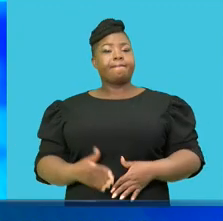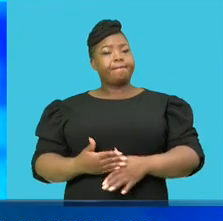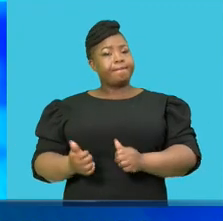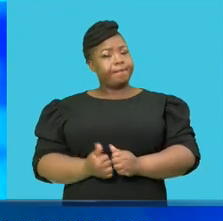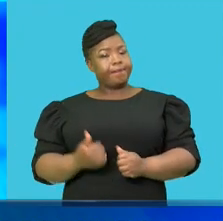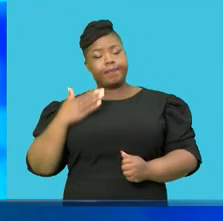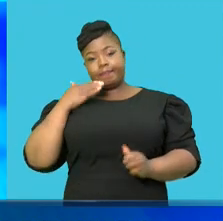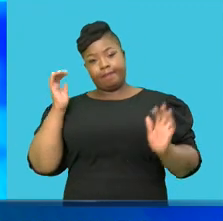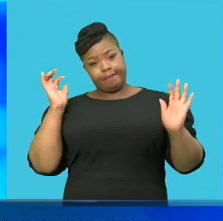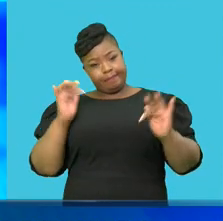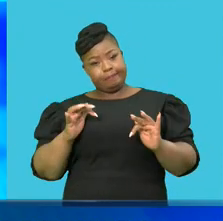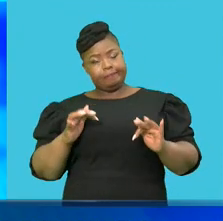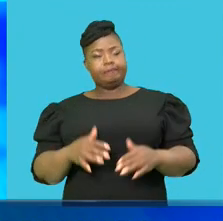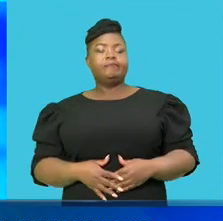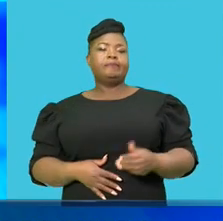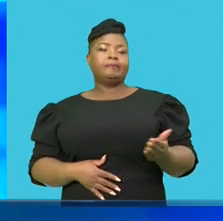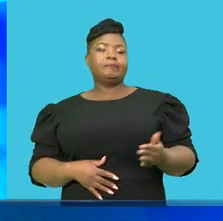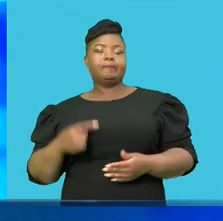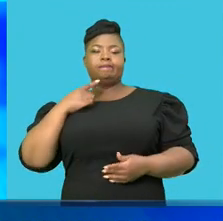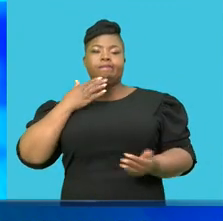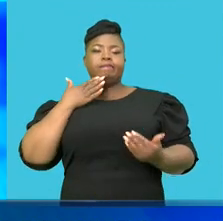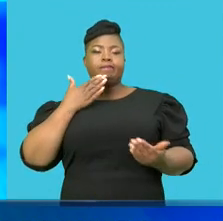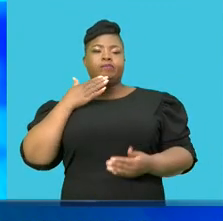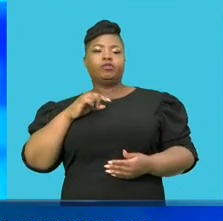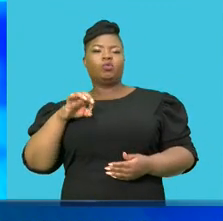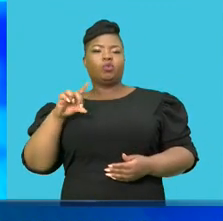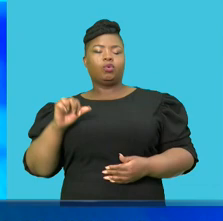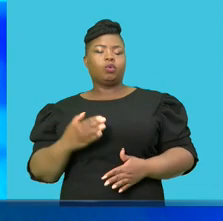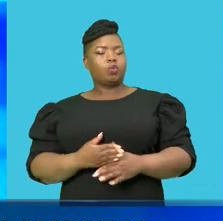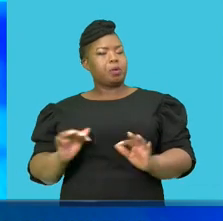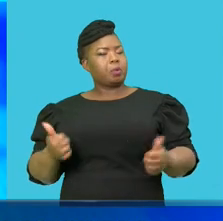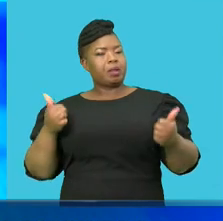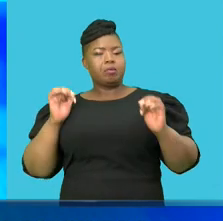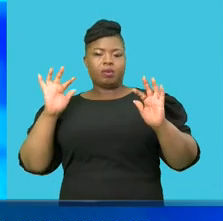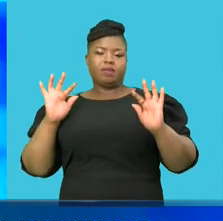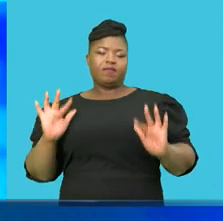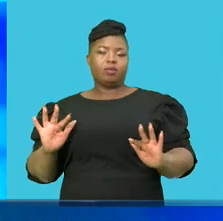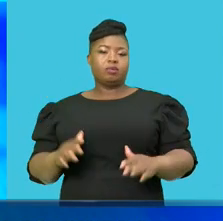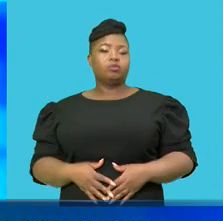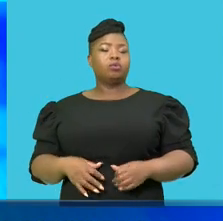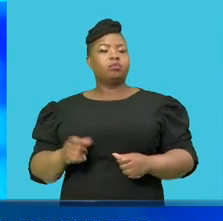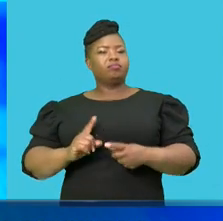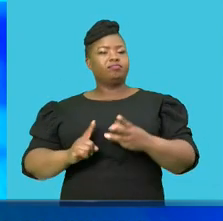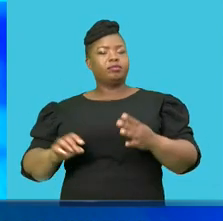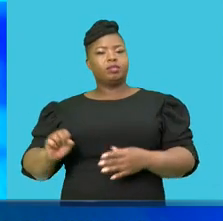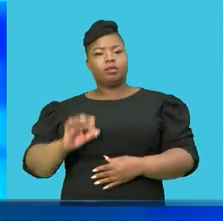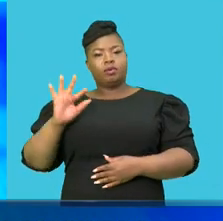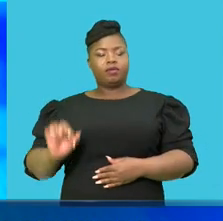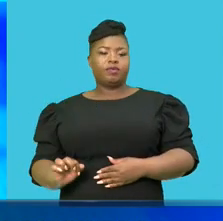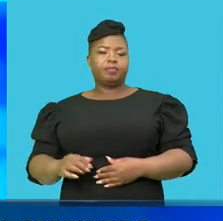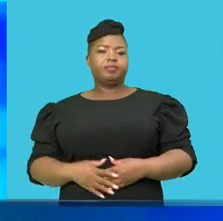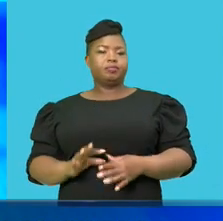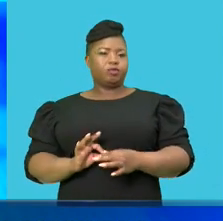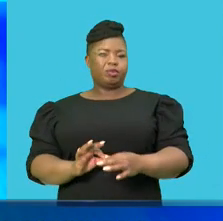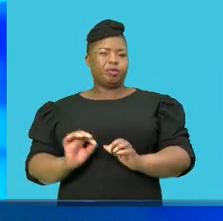kebebe zima se indibane ketekleyo. Babu lele loga zondo ngomsebi nzongo mekaya wenziweyo kuitkandelele nkuntla zomzanz Afrika kunye nukuzbo